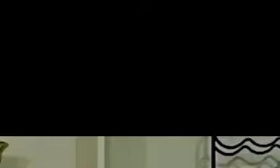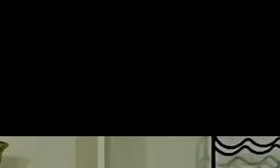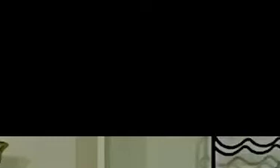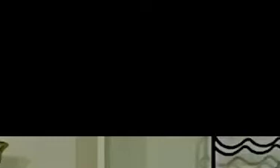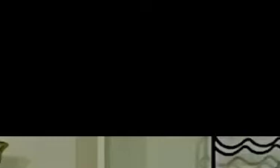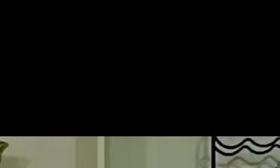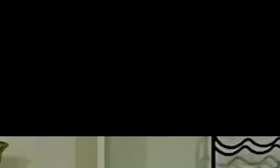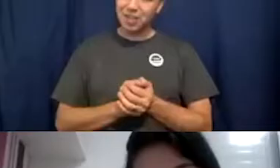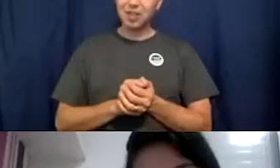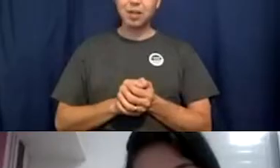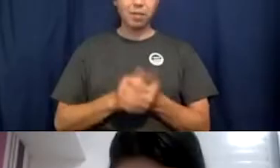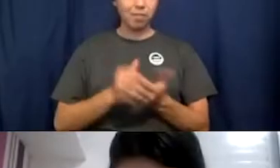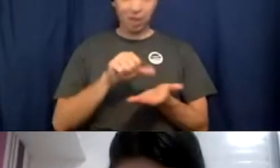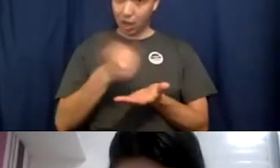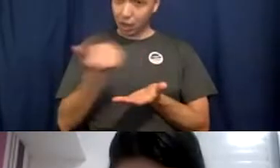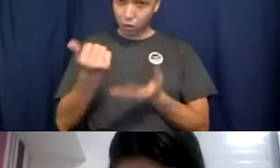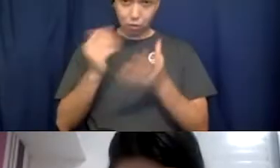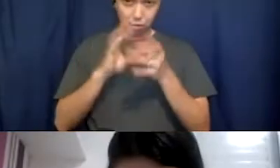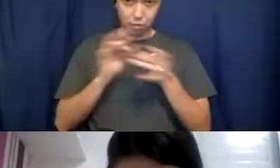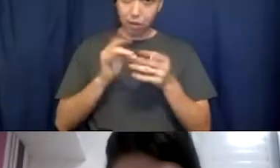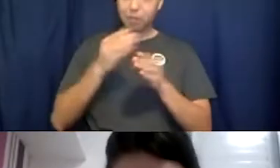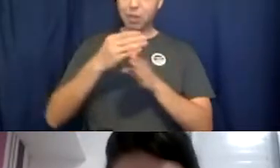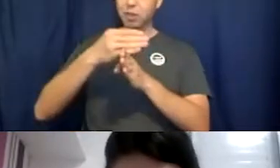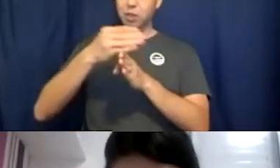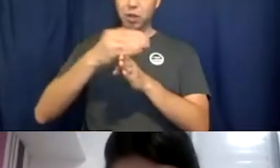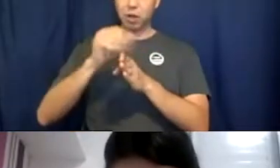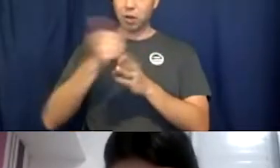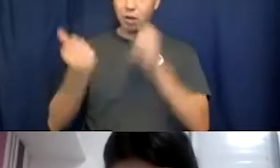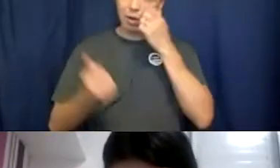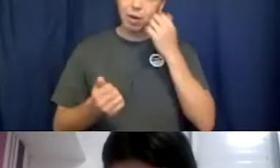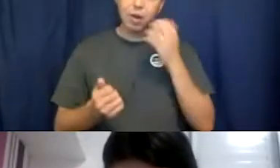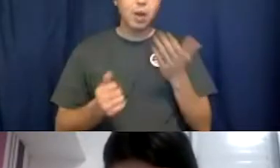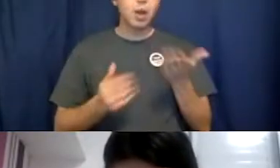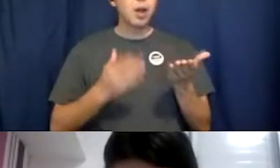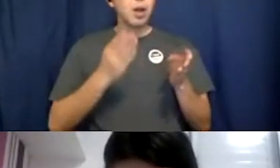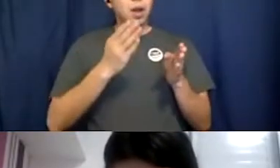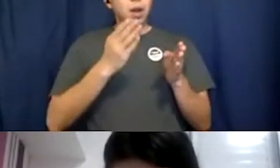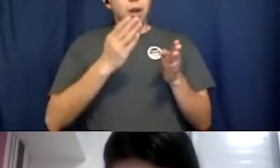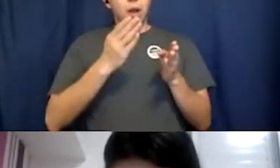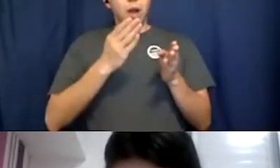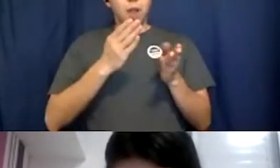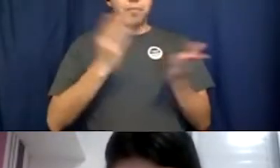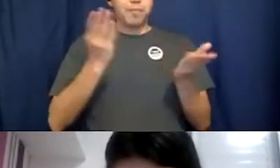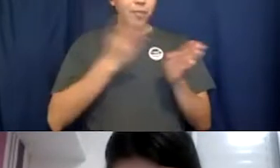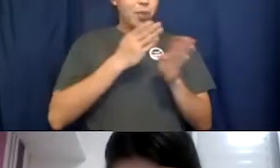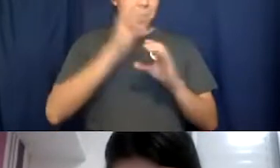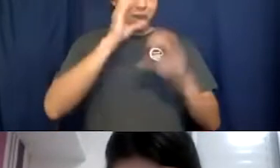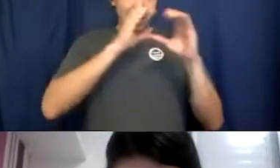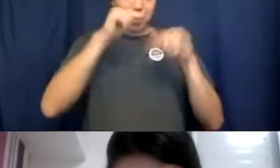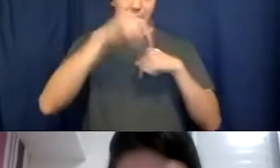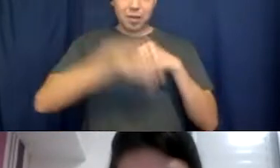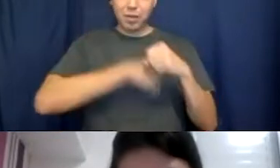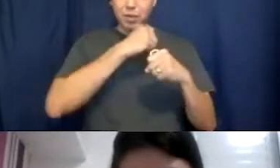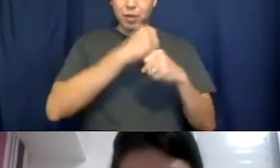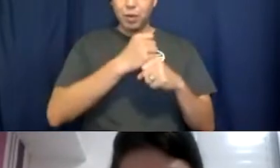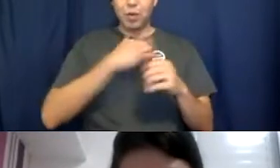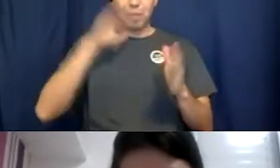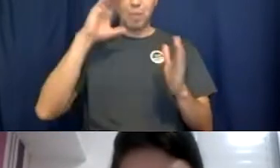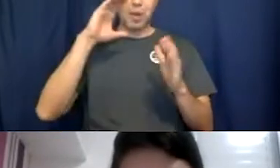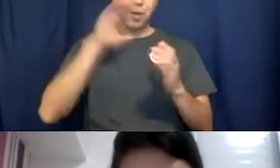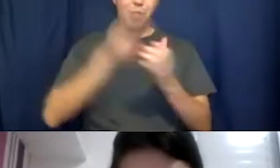Damn it. Hi, Jax. How are you? I'm good. How are you? I'm fantastic. This is my daughter,